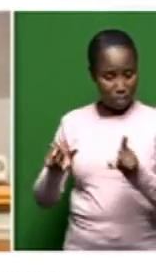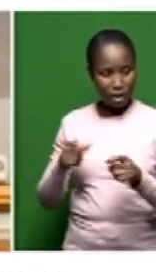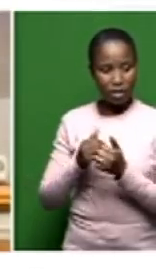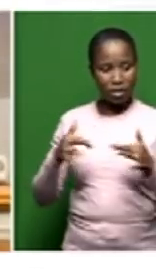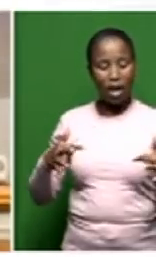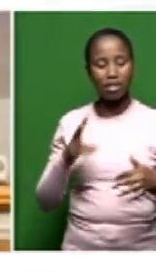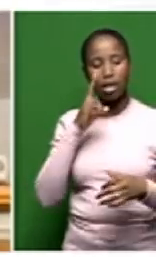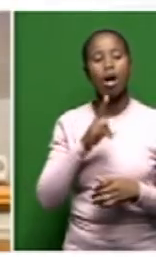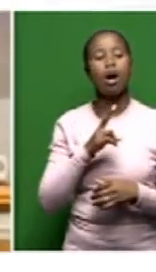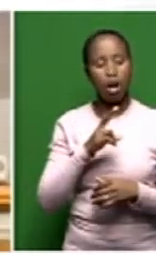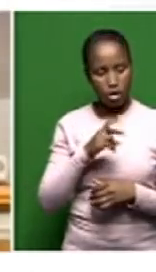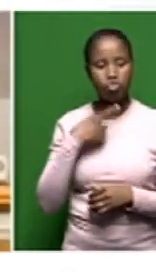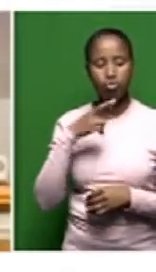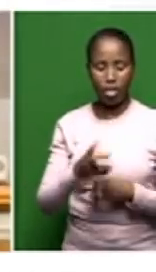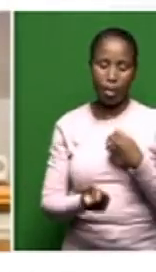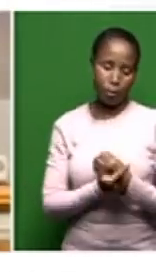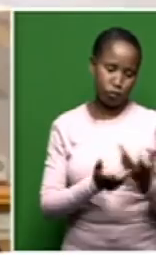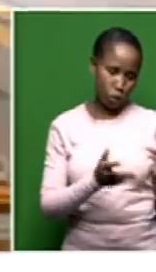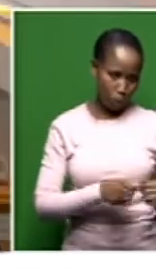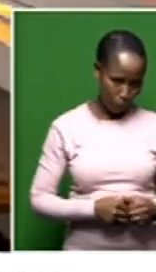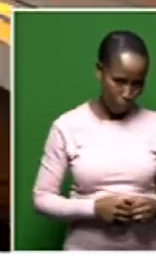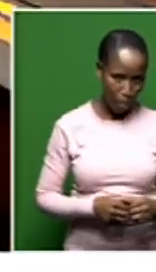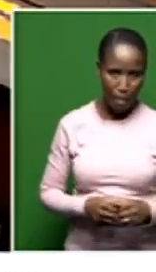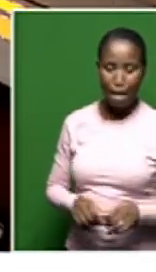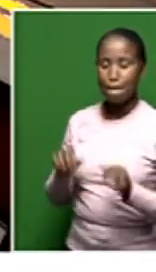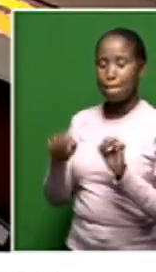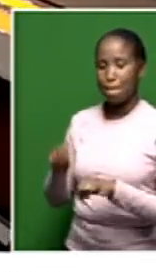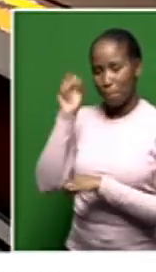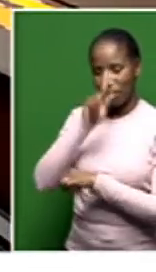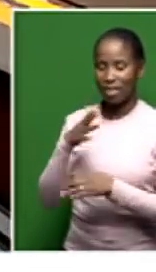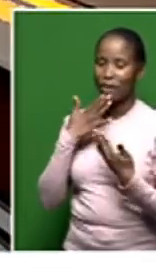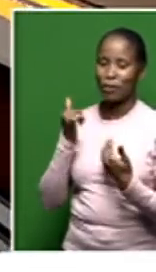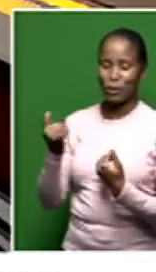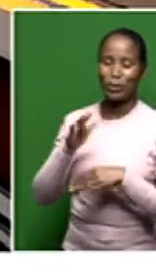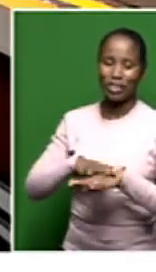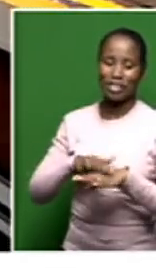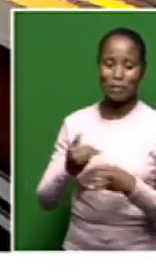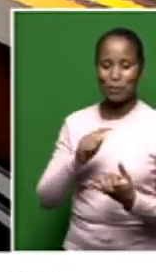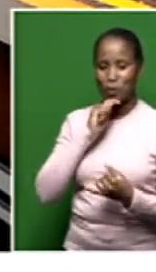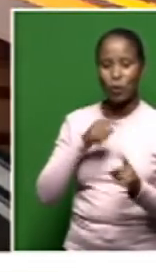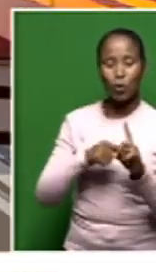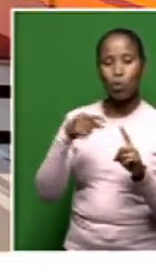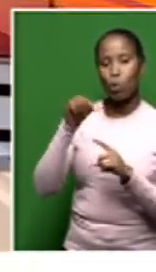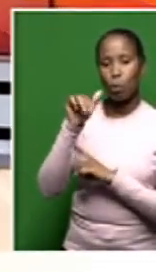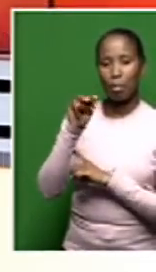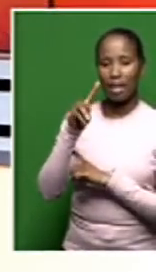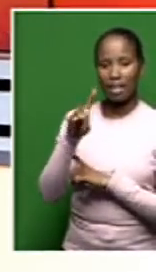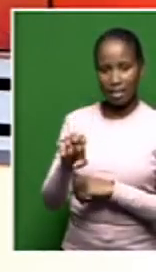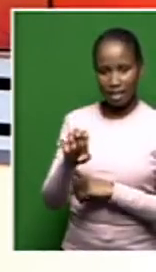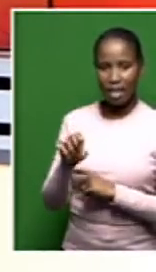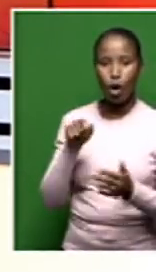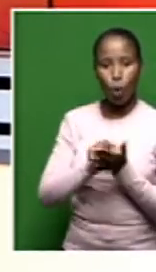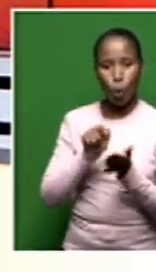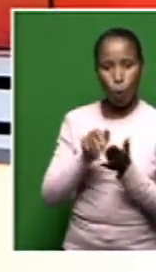real delivery coming. Professor, thanks so much for your time this morning. And that was Professor William Gumede, author, columnist and